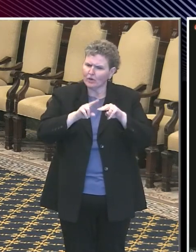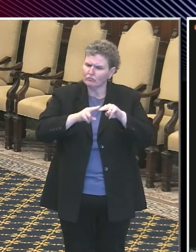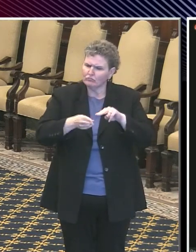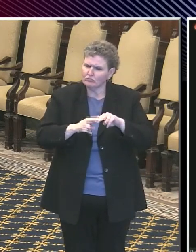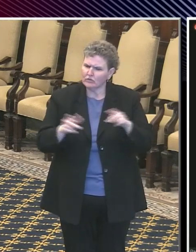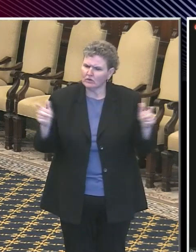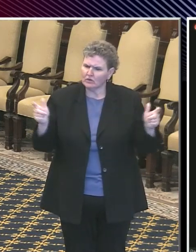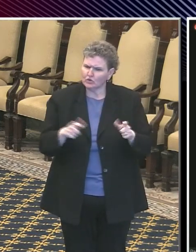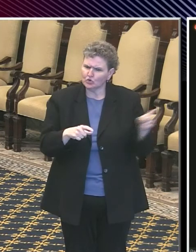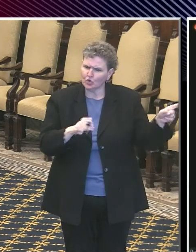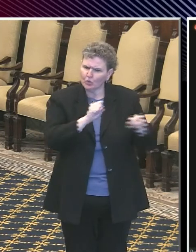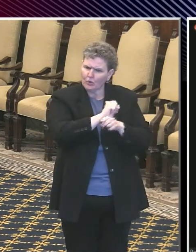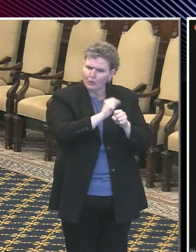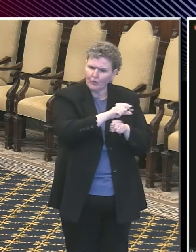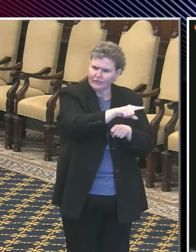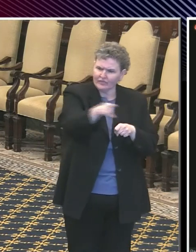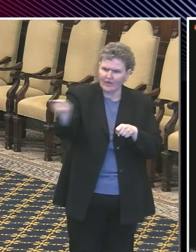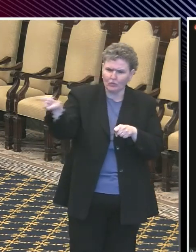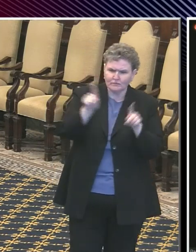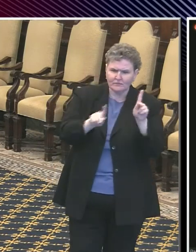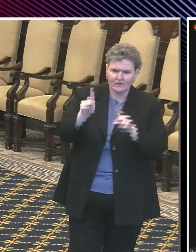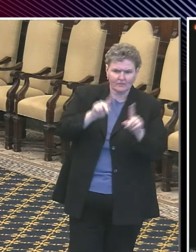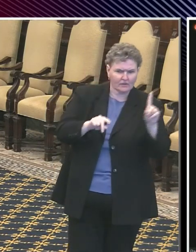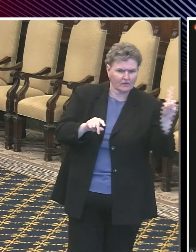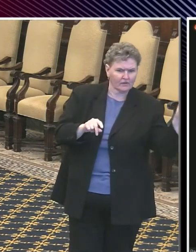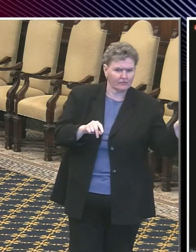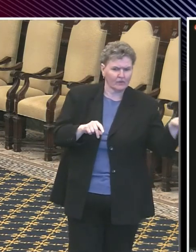people sheltering there and said the city would be looking for